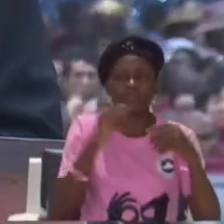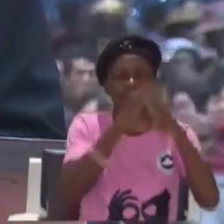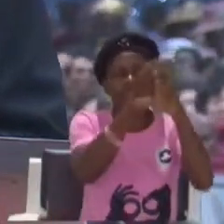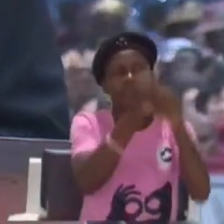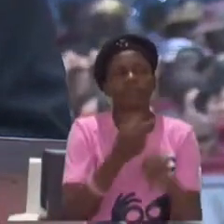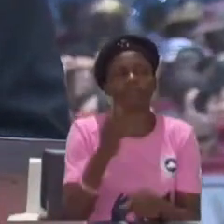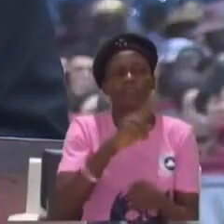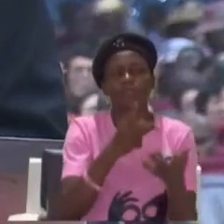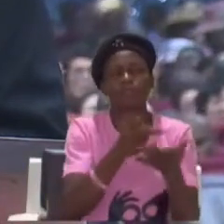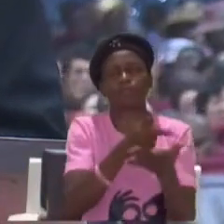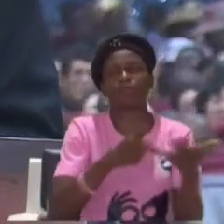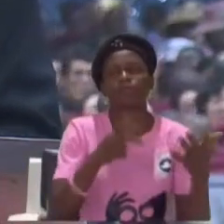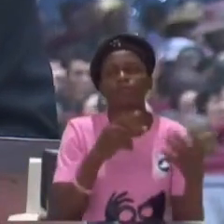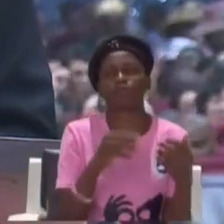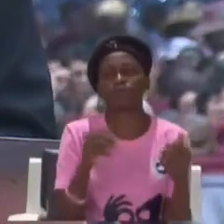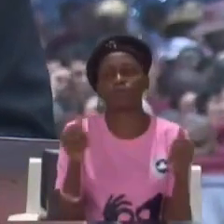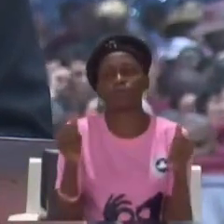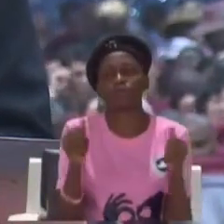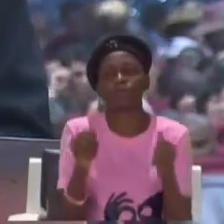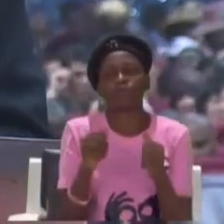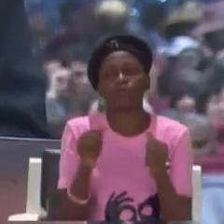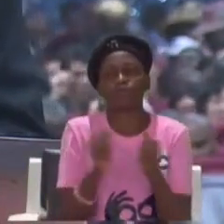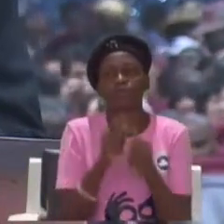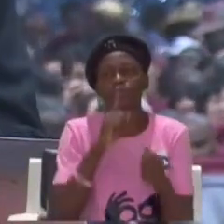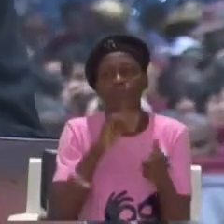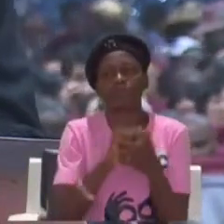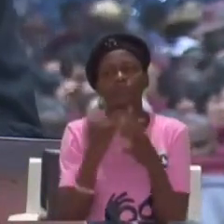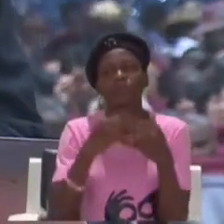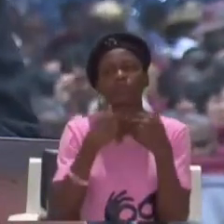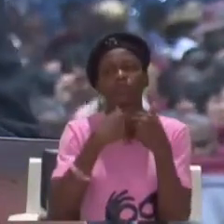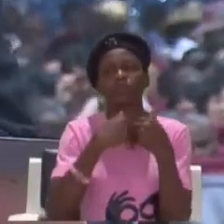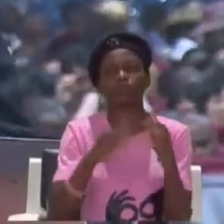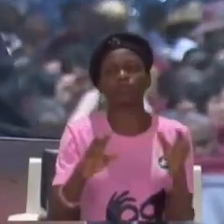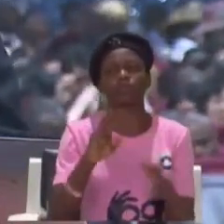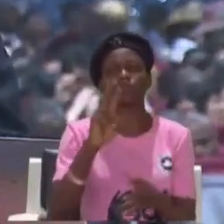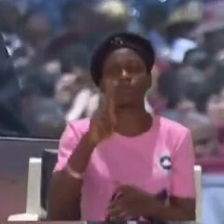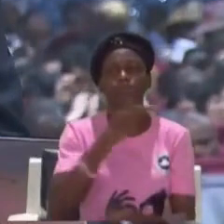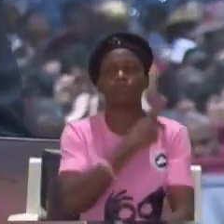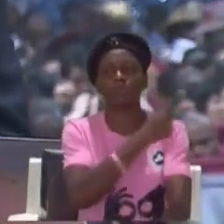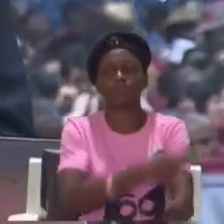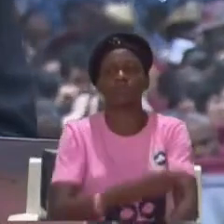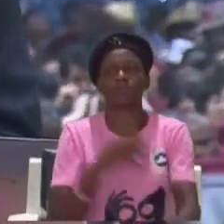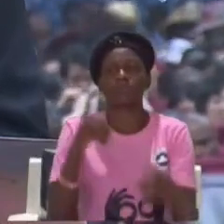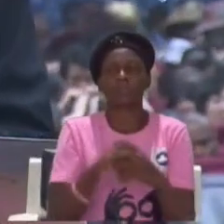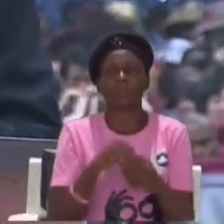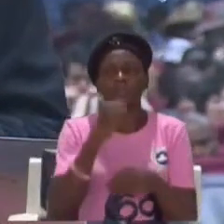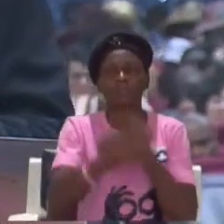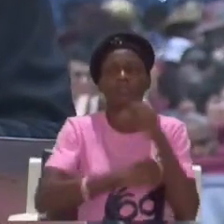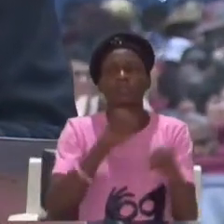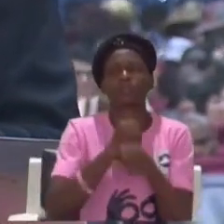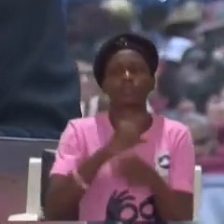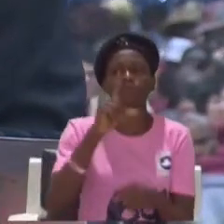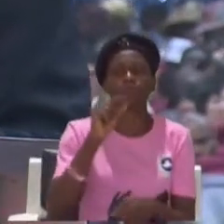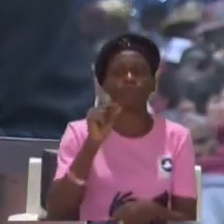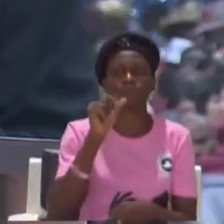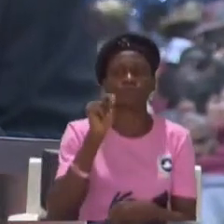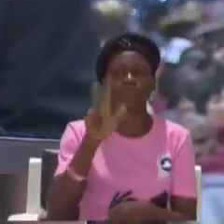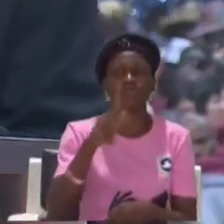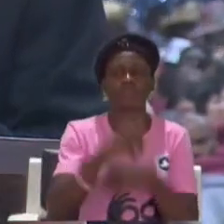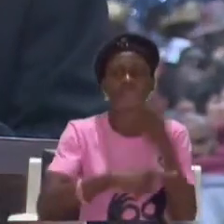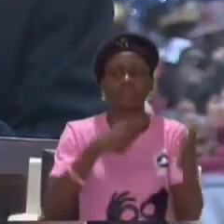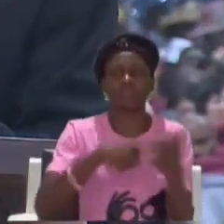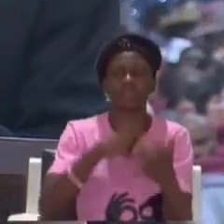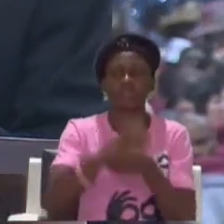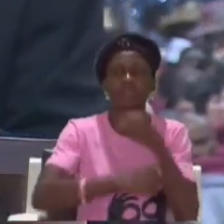portion, despite losing two pregnancies in the year 2023. This year,